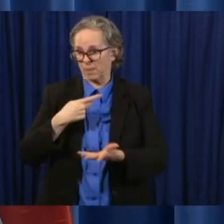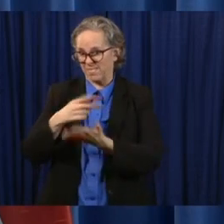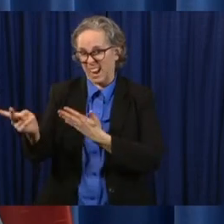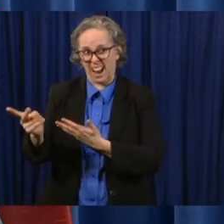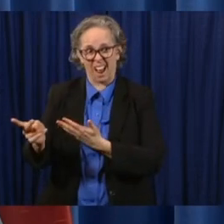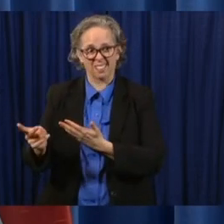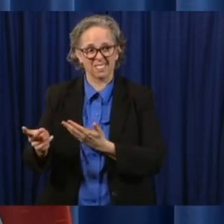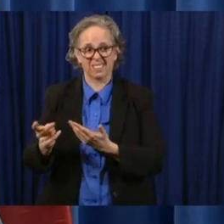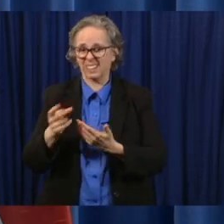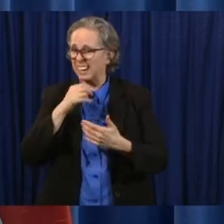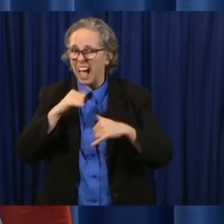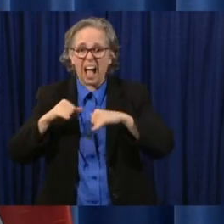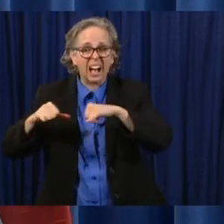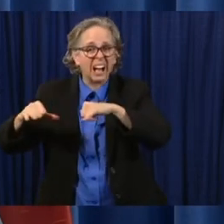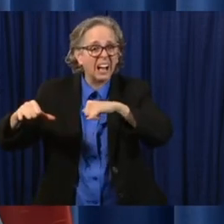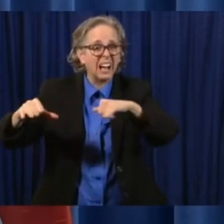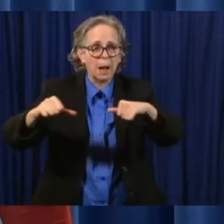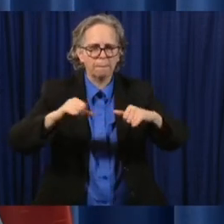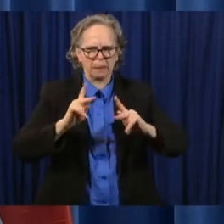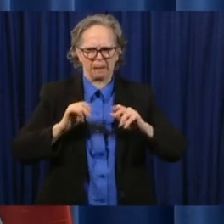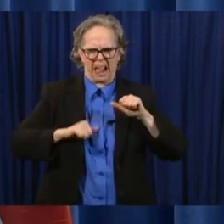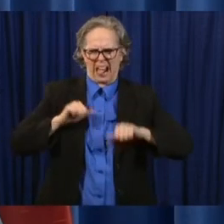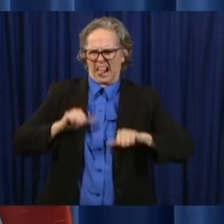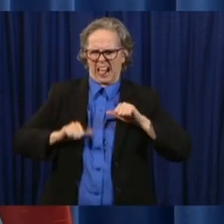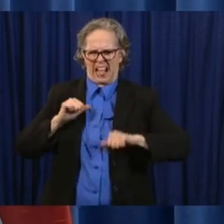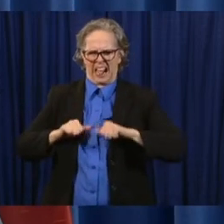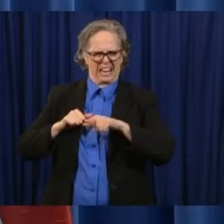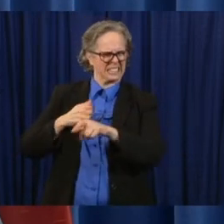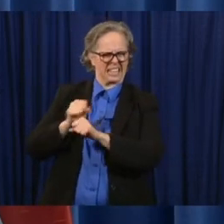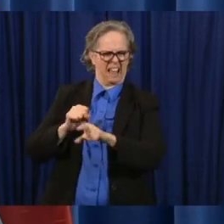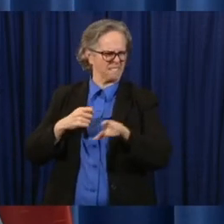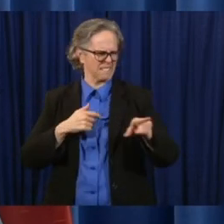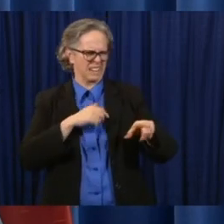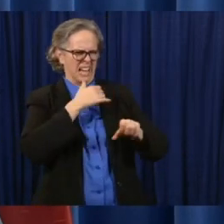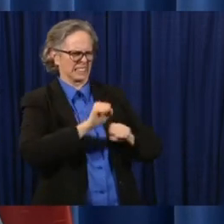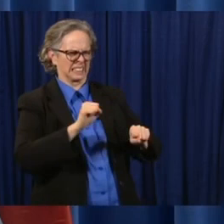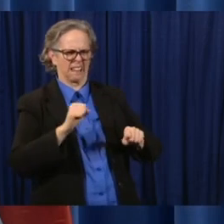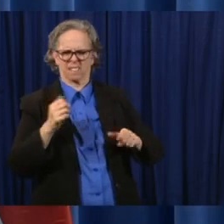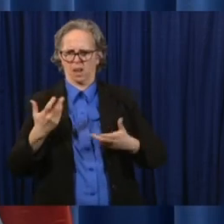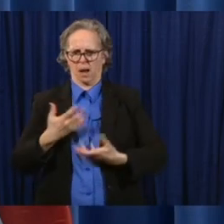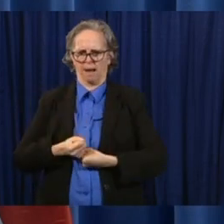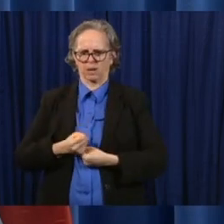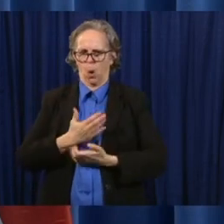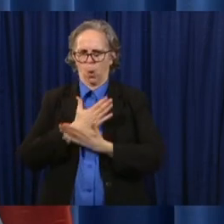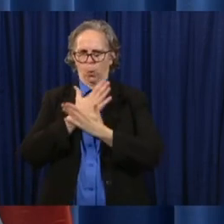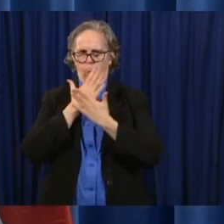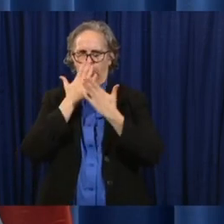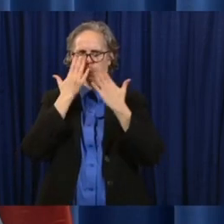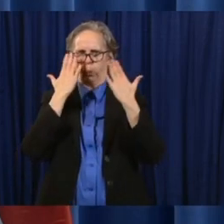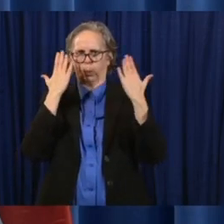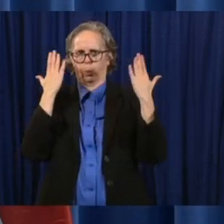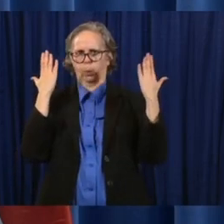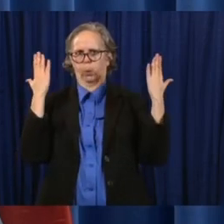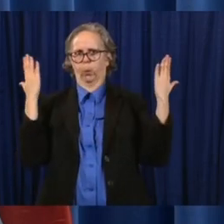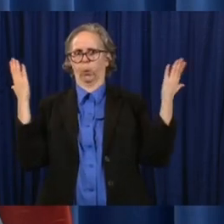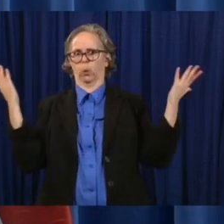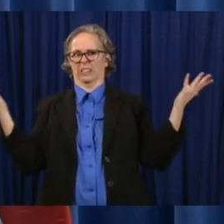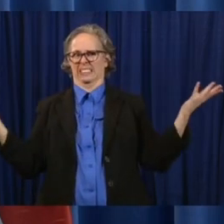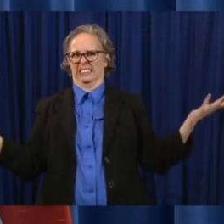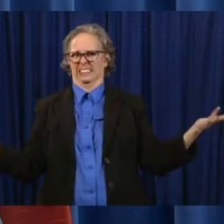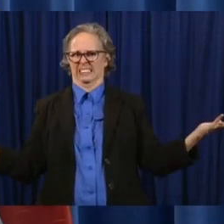then people are not going to have that confidence. So your point is very, very well